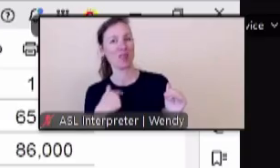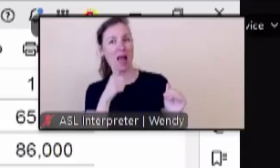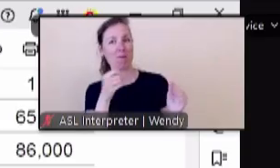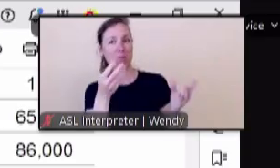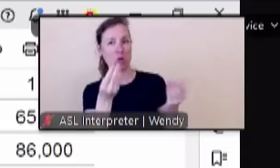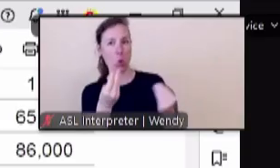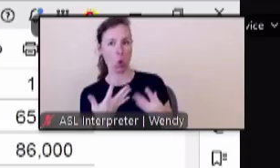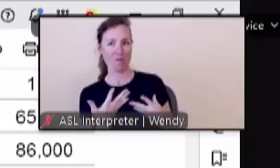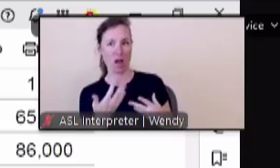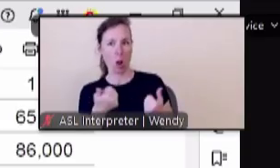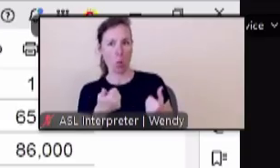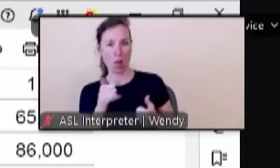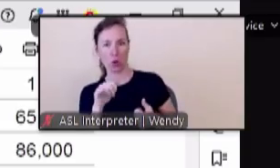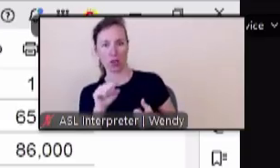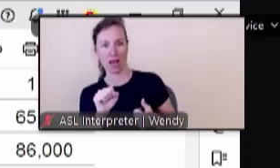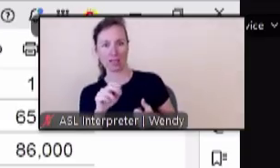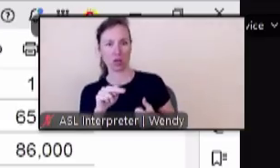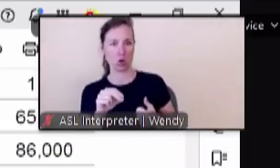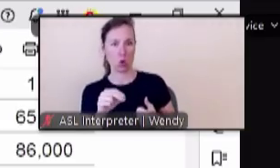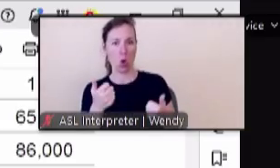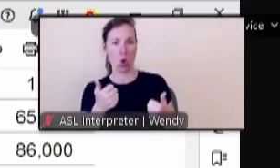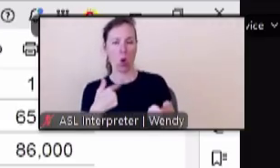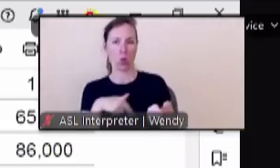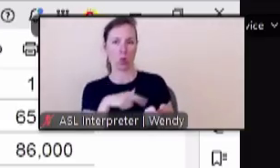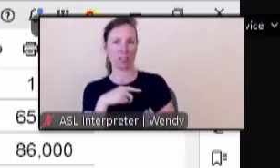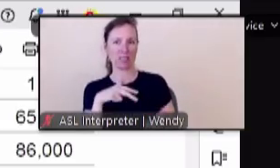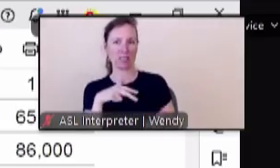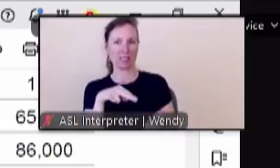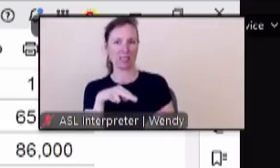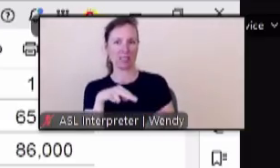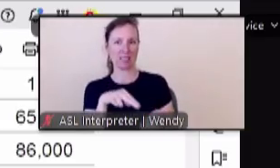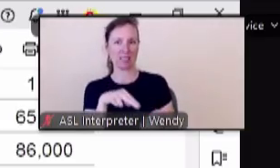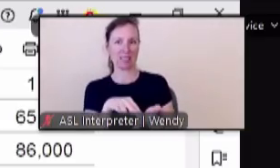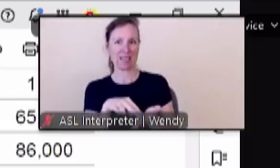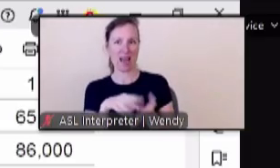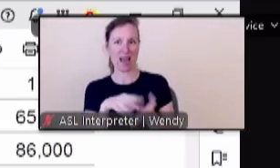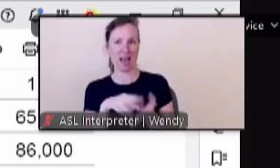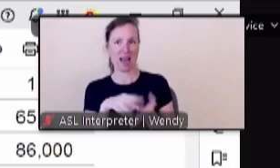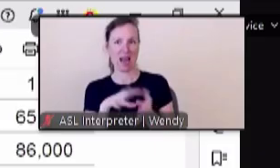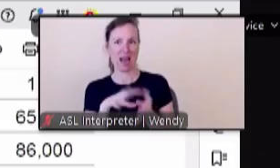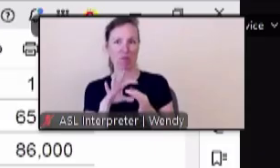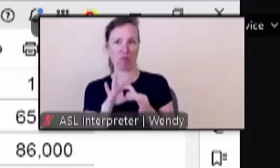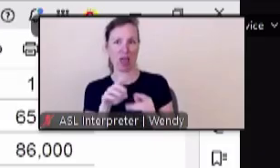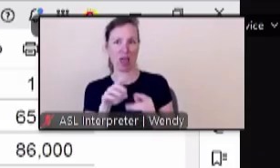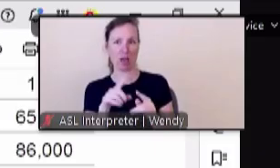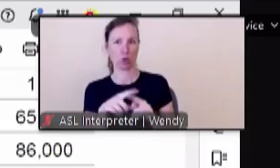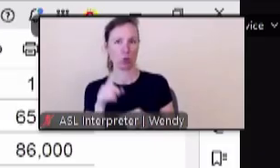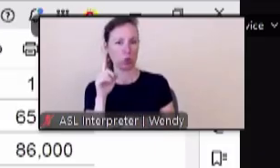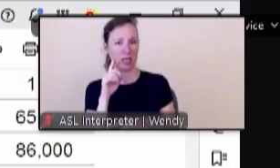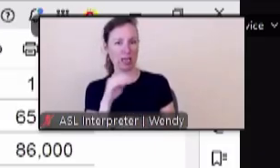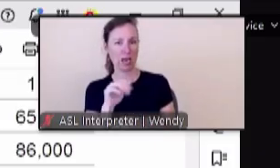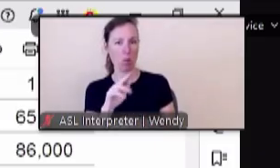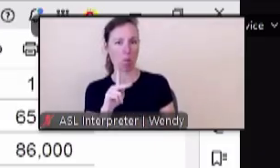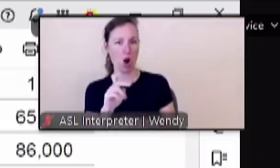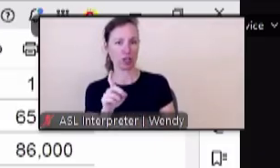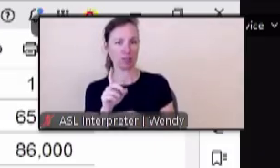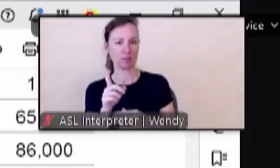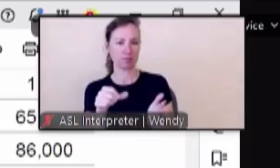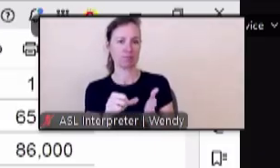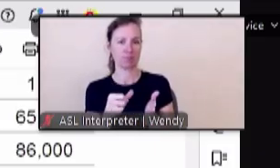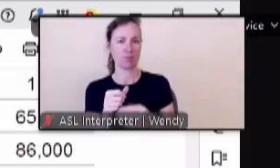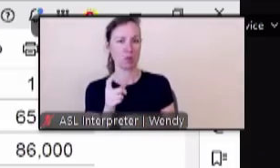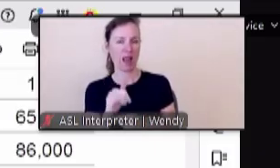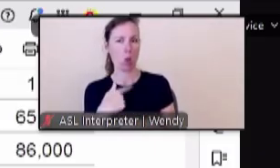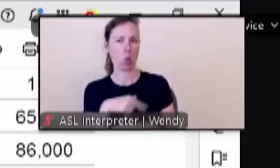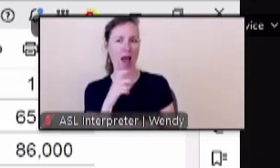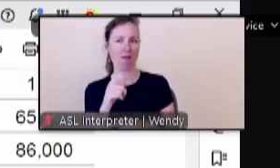as far as the earmarks that we have applied for. But I will tell you, I'm still confident that we will receive the